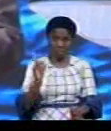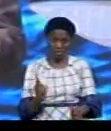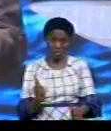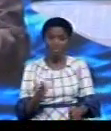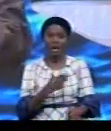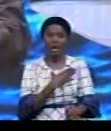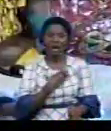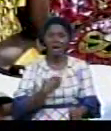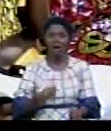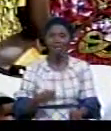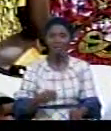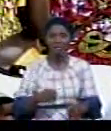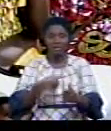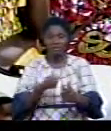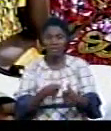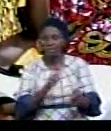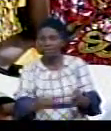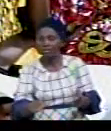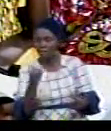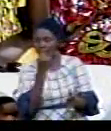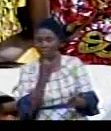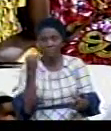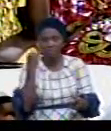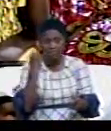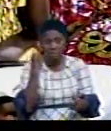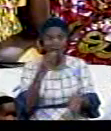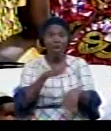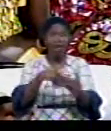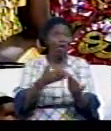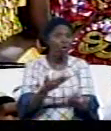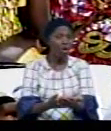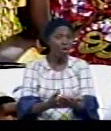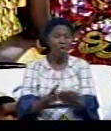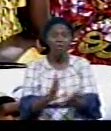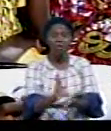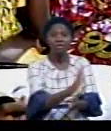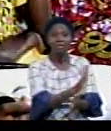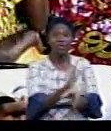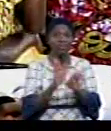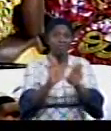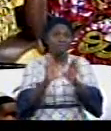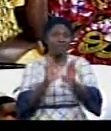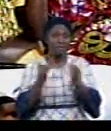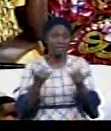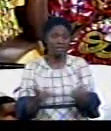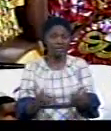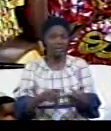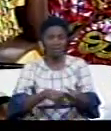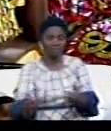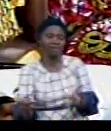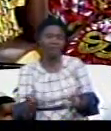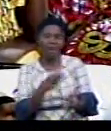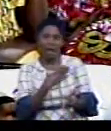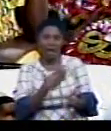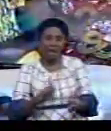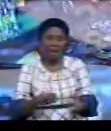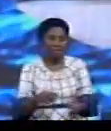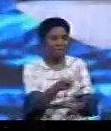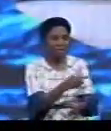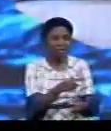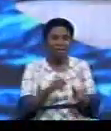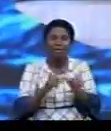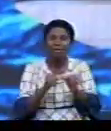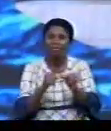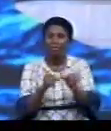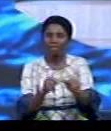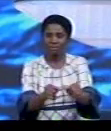of Israel, all fear now was gone. And they went on. And then Pharaoh